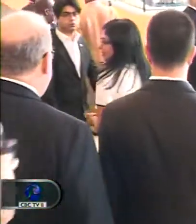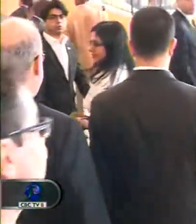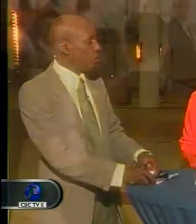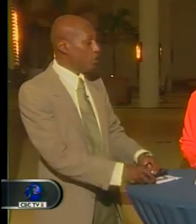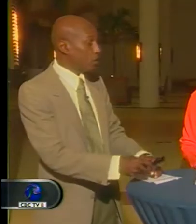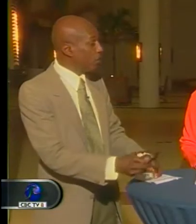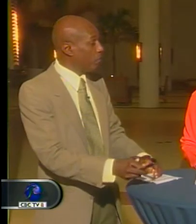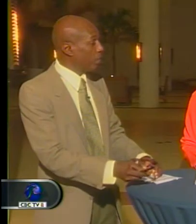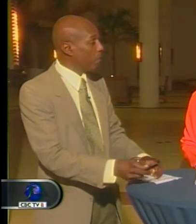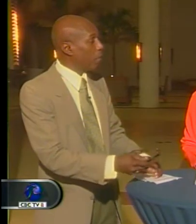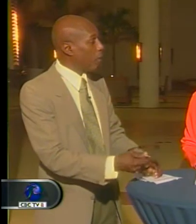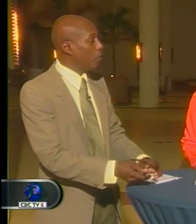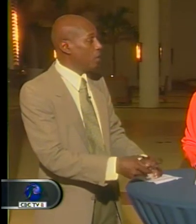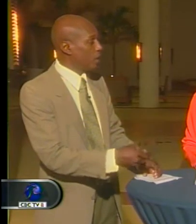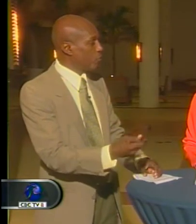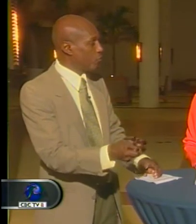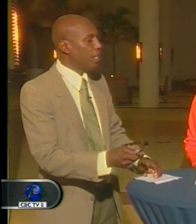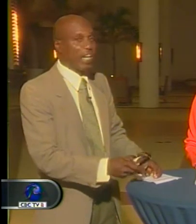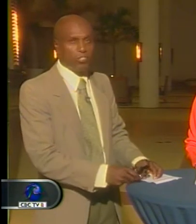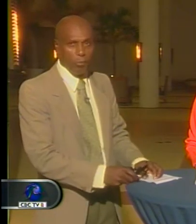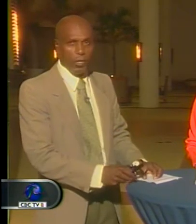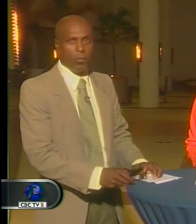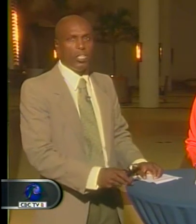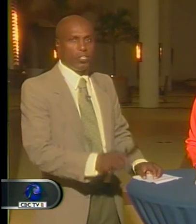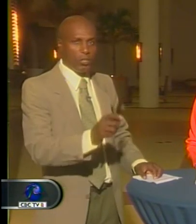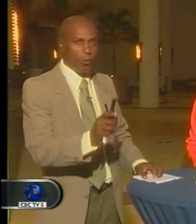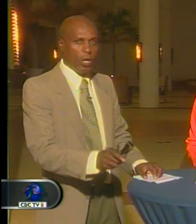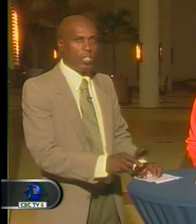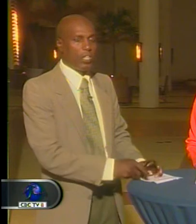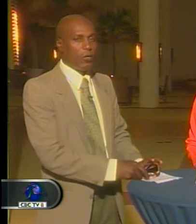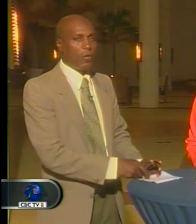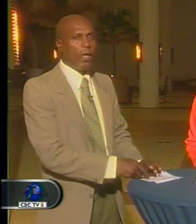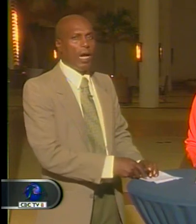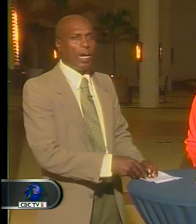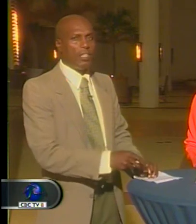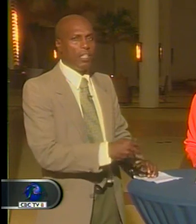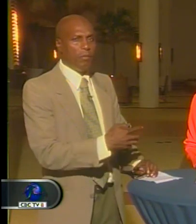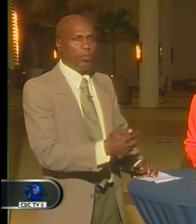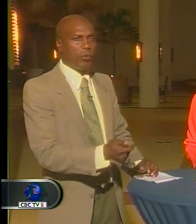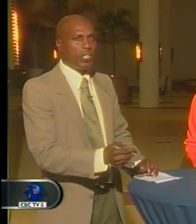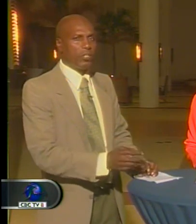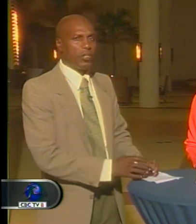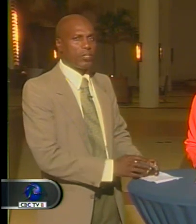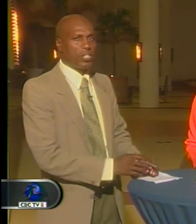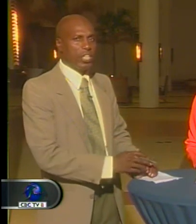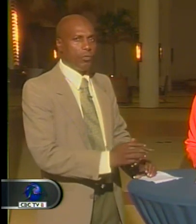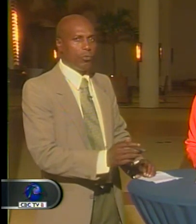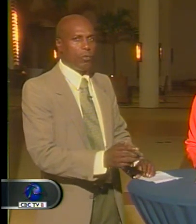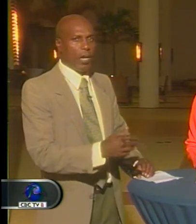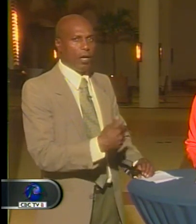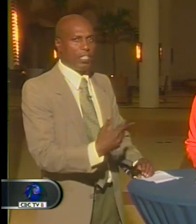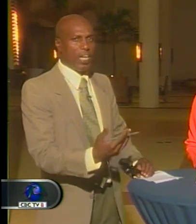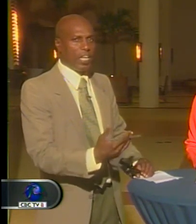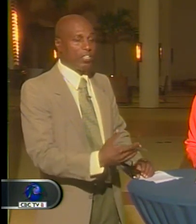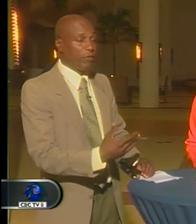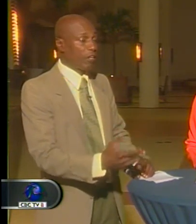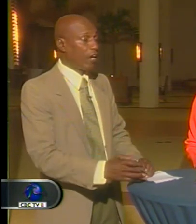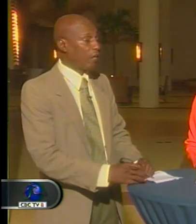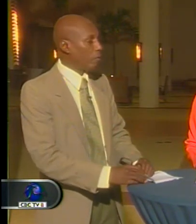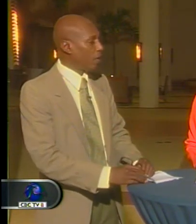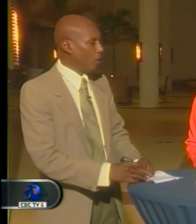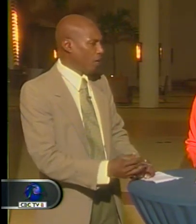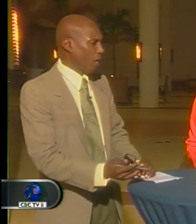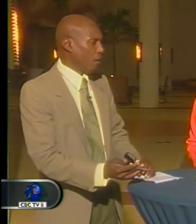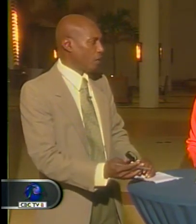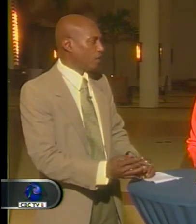delimitation of boundaries, which could even affect Barbados and Trinidad and Tobago. So they wanted to hear, and even though the talks were scheduled, a delegation